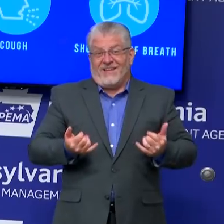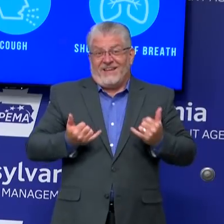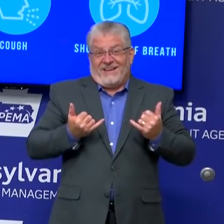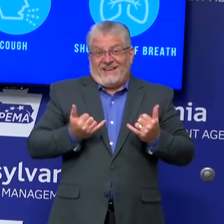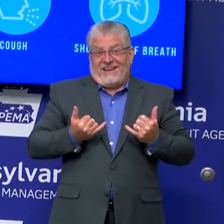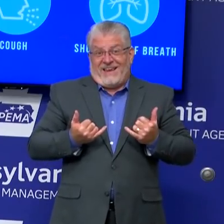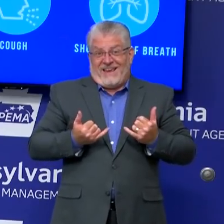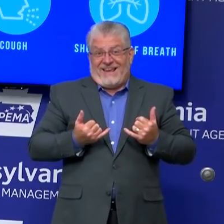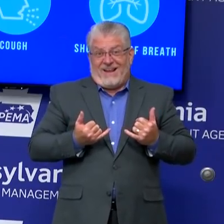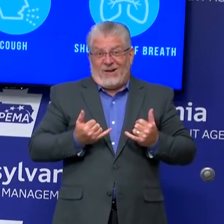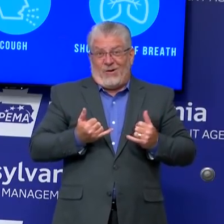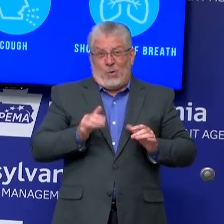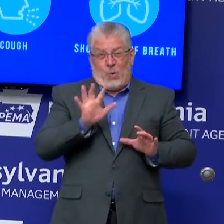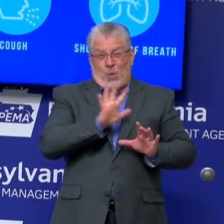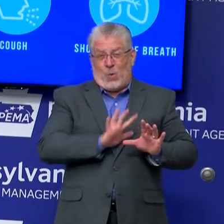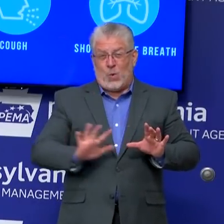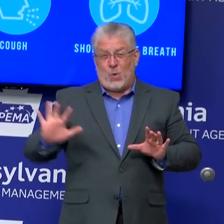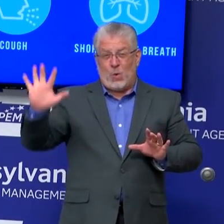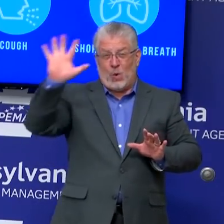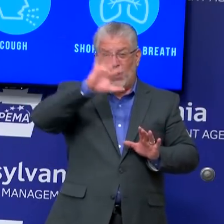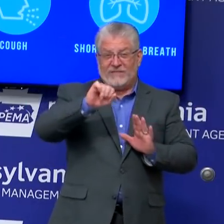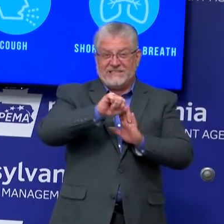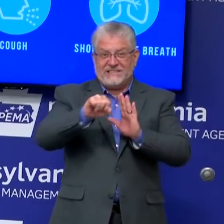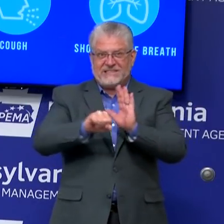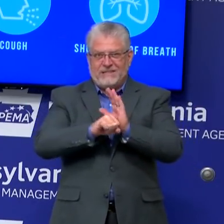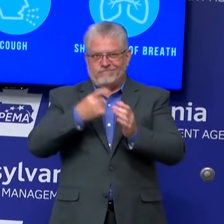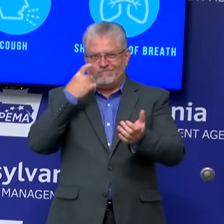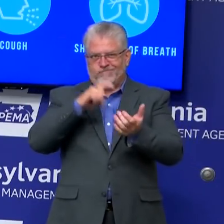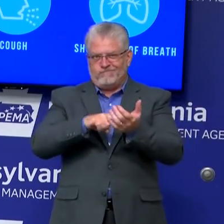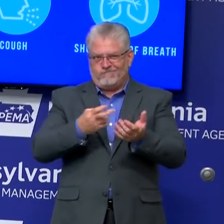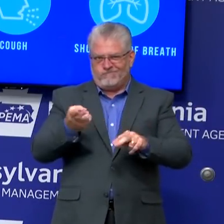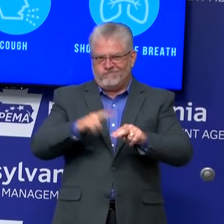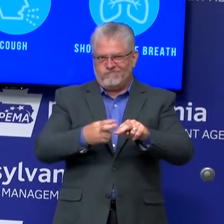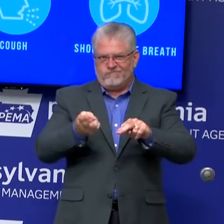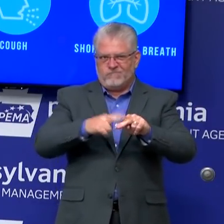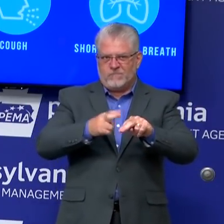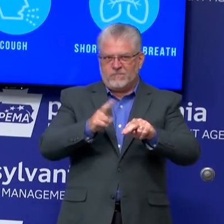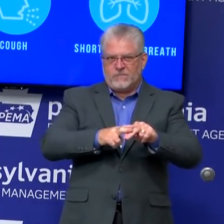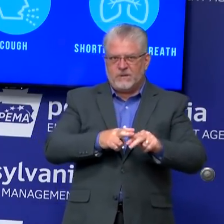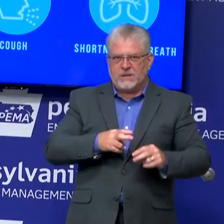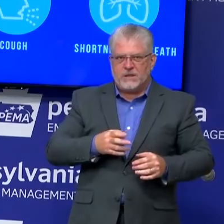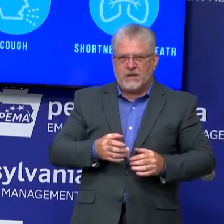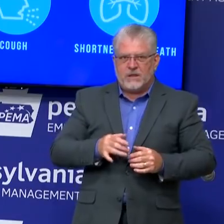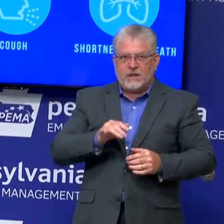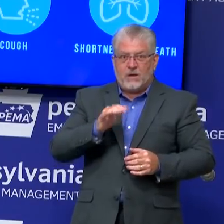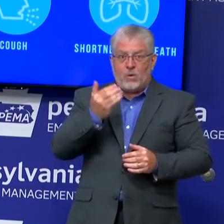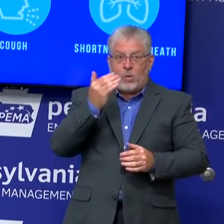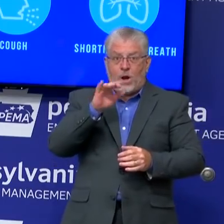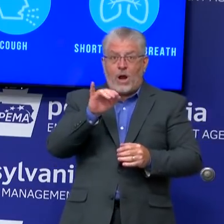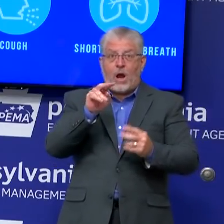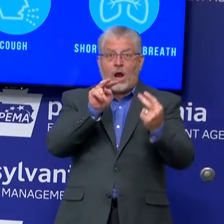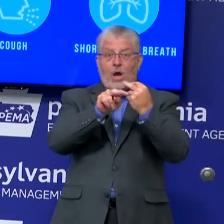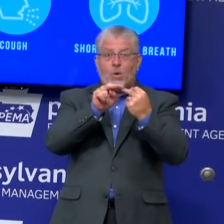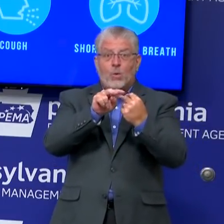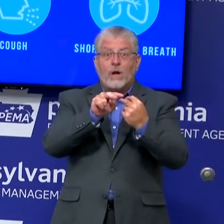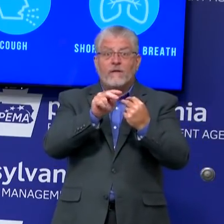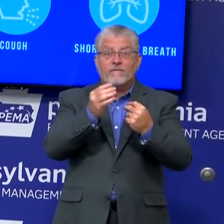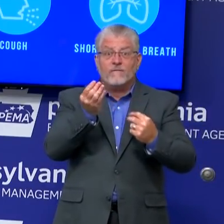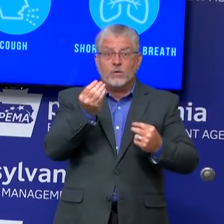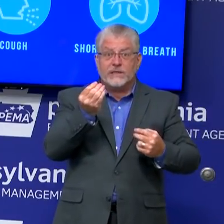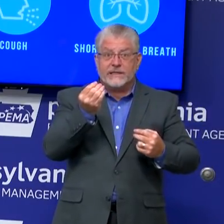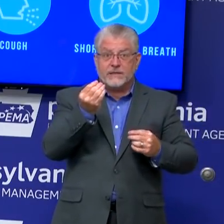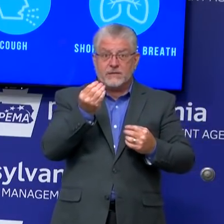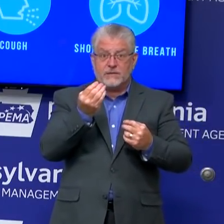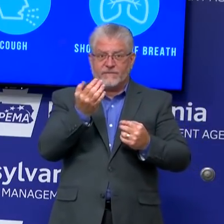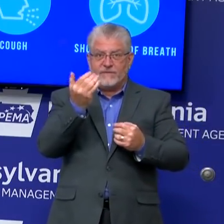throughout the state of Maryland, up the Route 15 corridor towards Harrisburg, we are now seeing significant pressure on